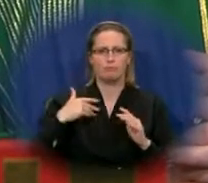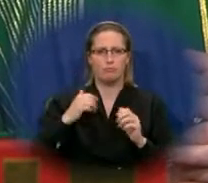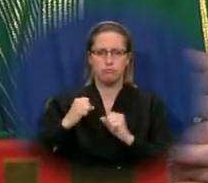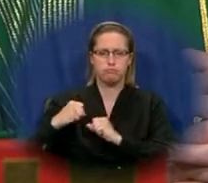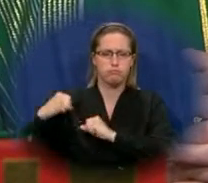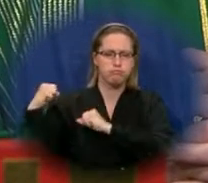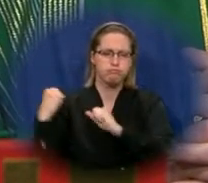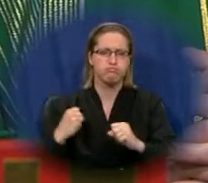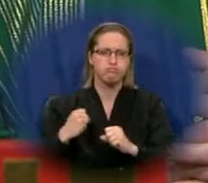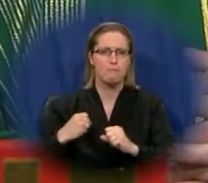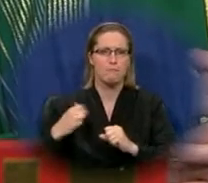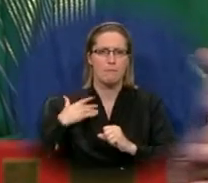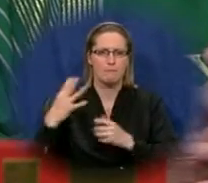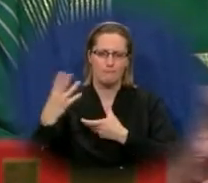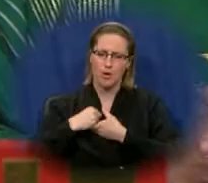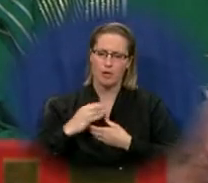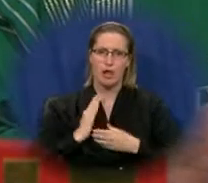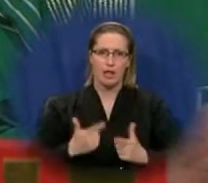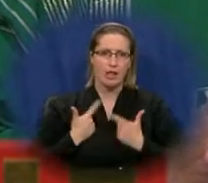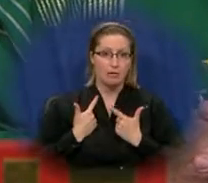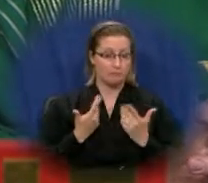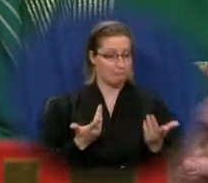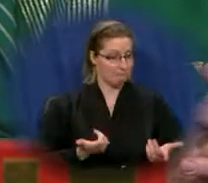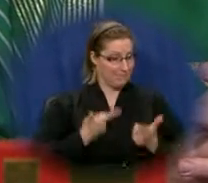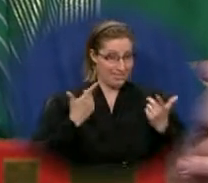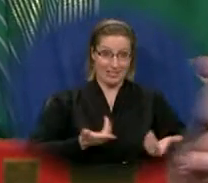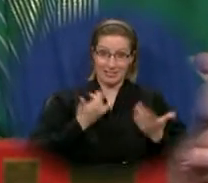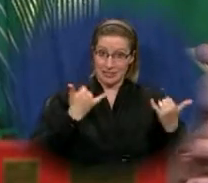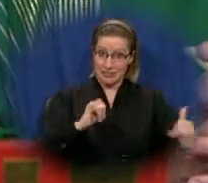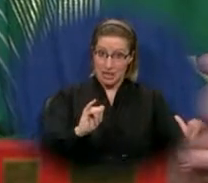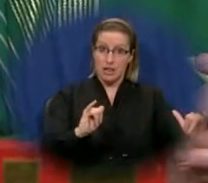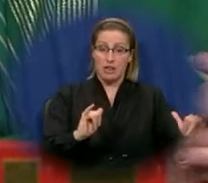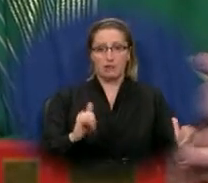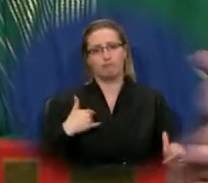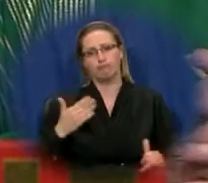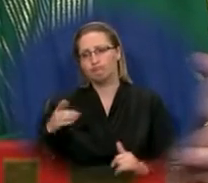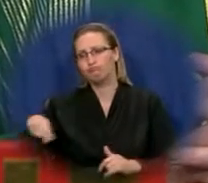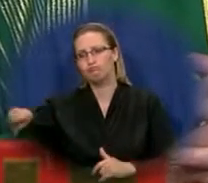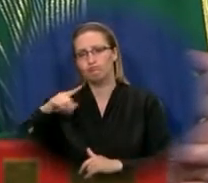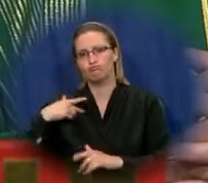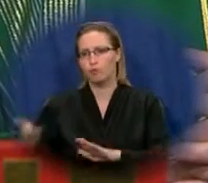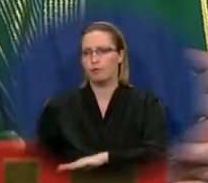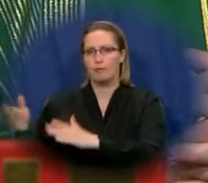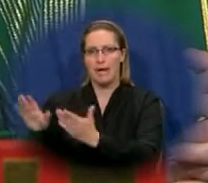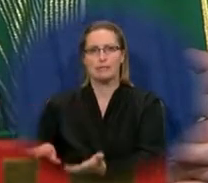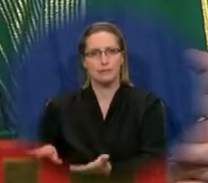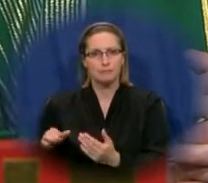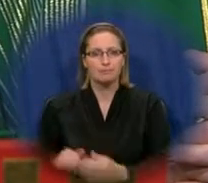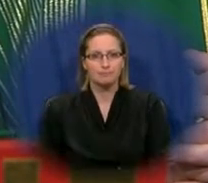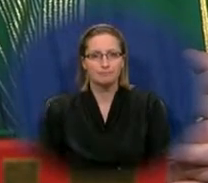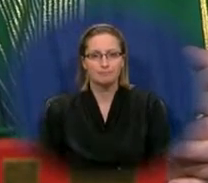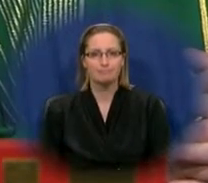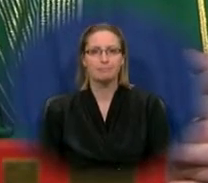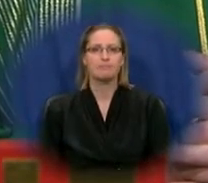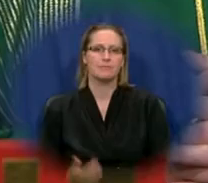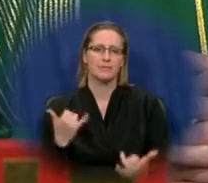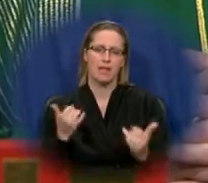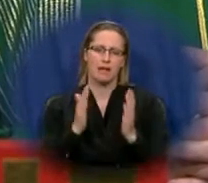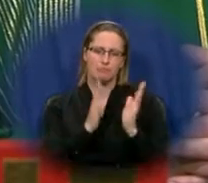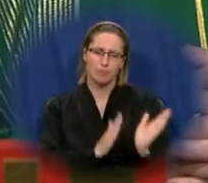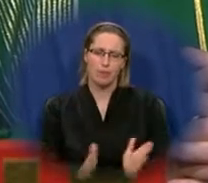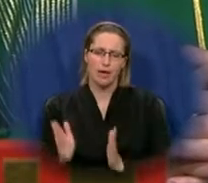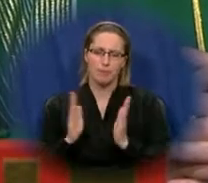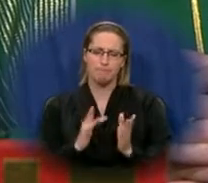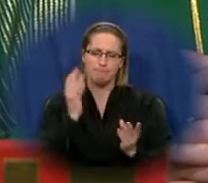powerful part of our lives, both living among us still in this world and those who are deceased. So let us prepare